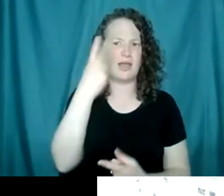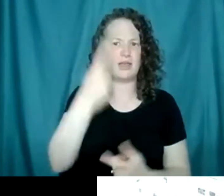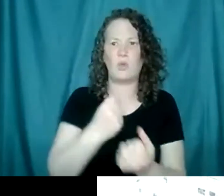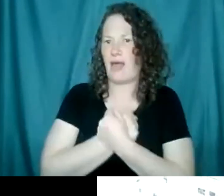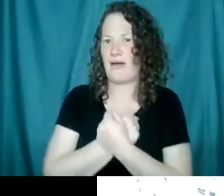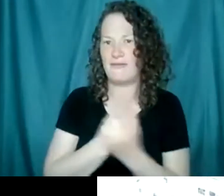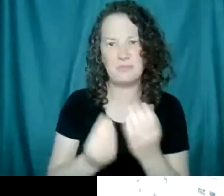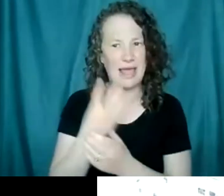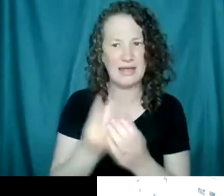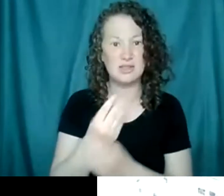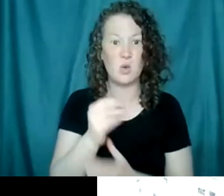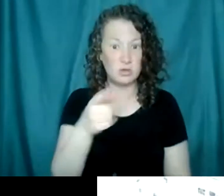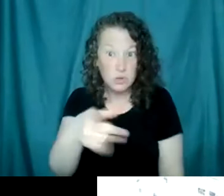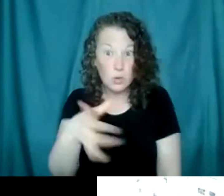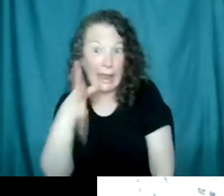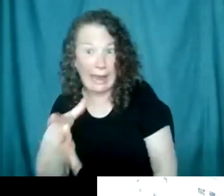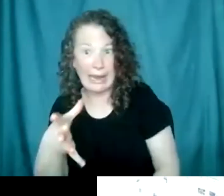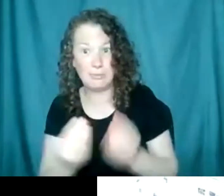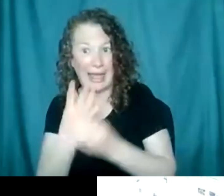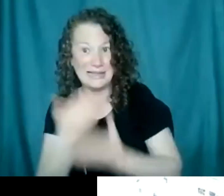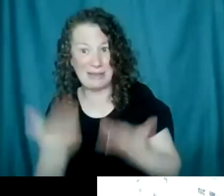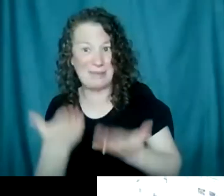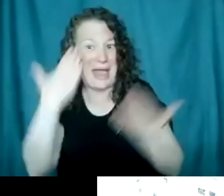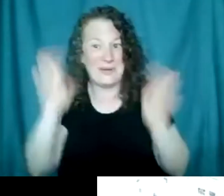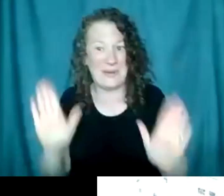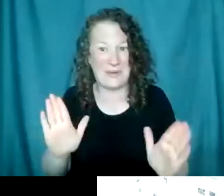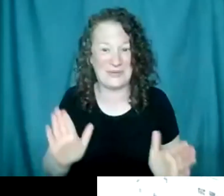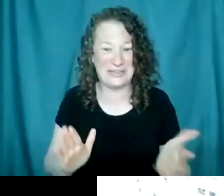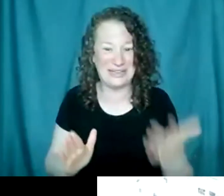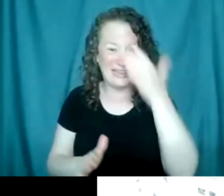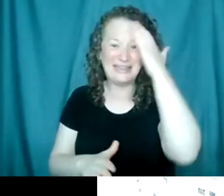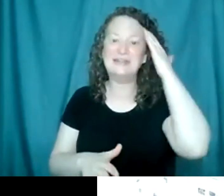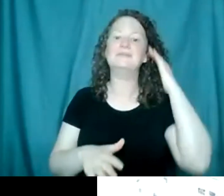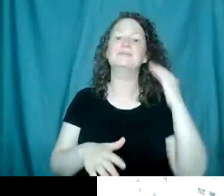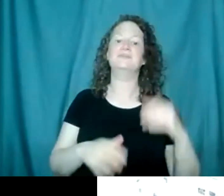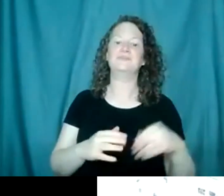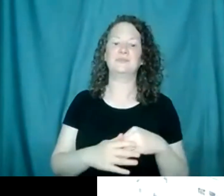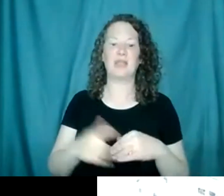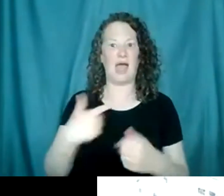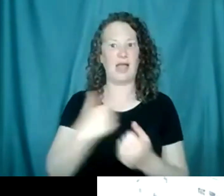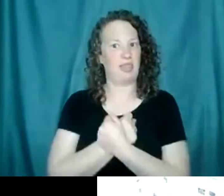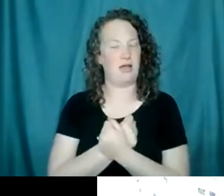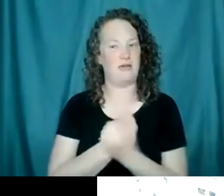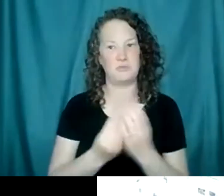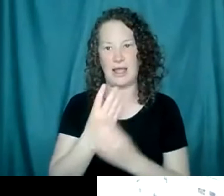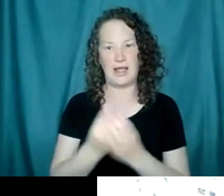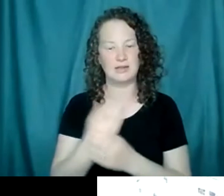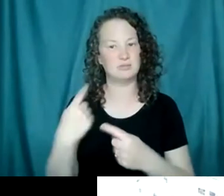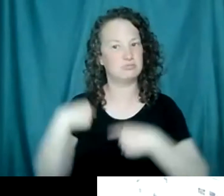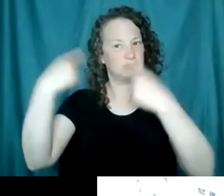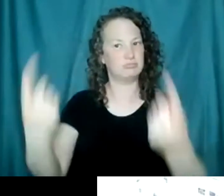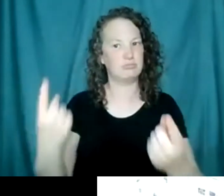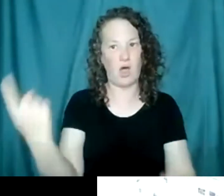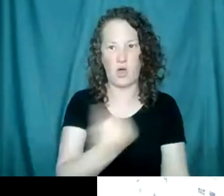Or do you hate plants? You might really despise them. And No, I love plants. I've always loved